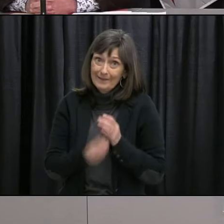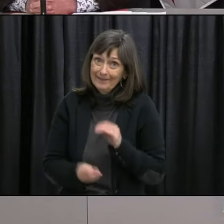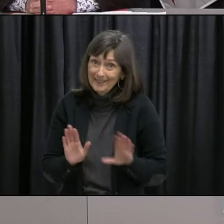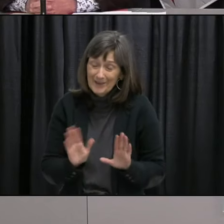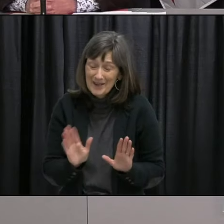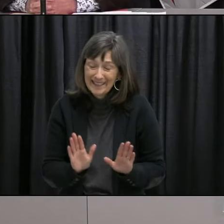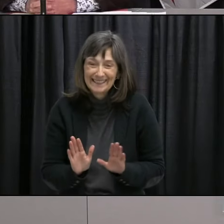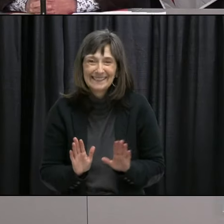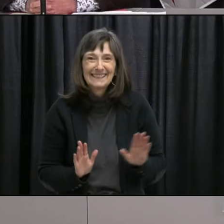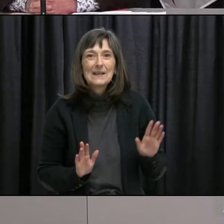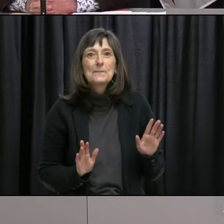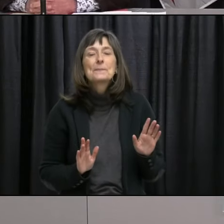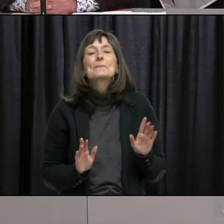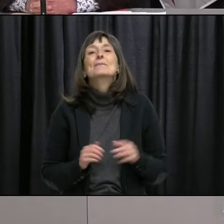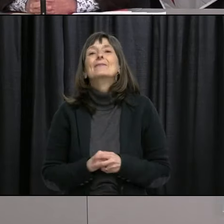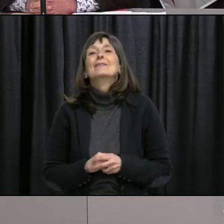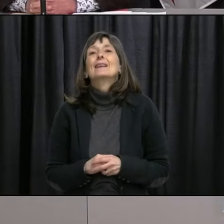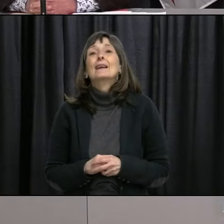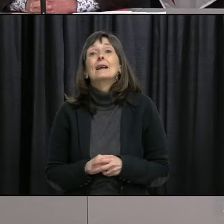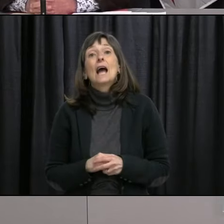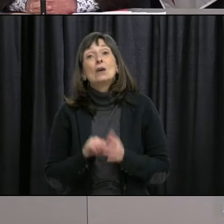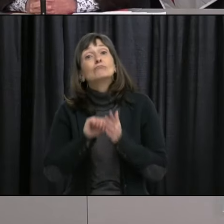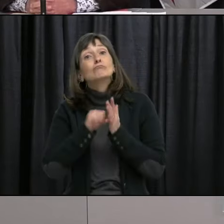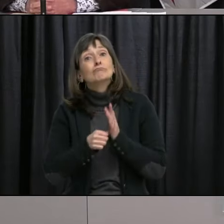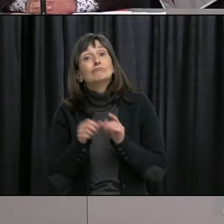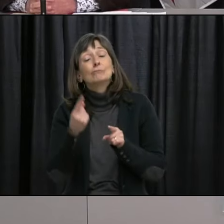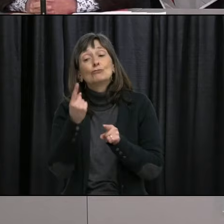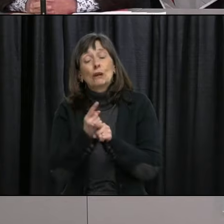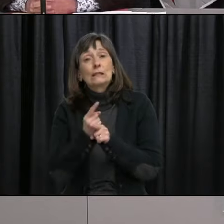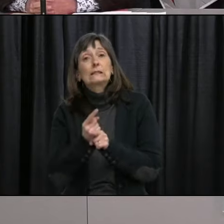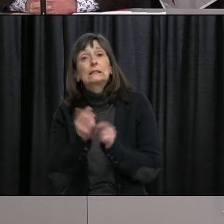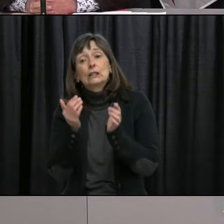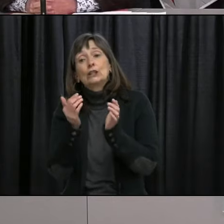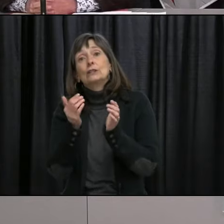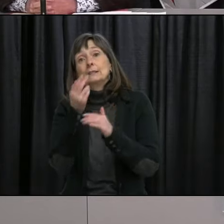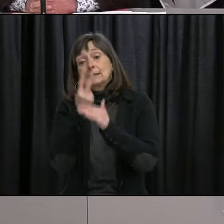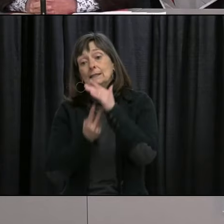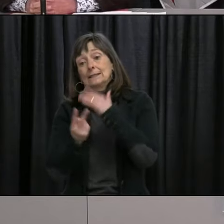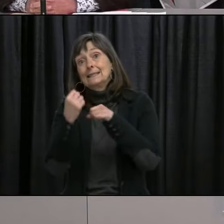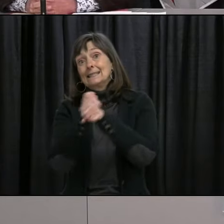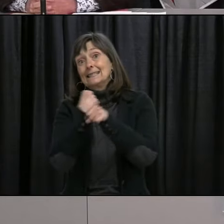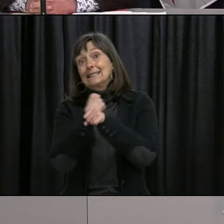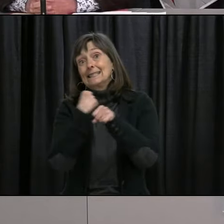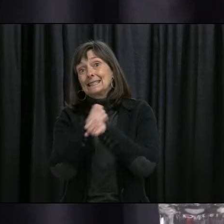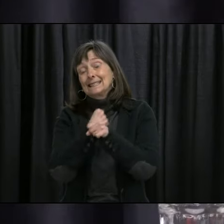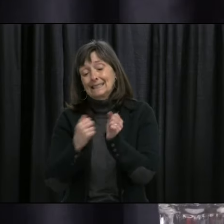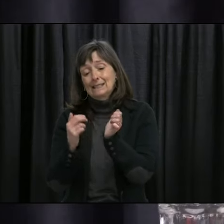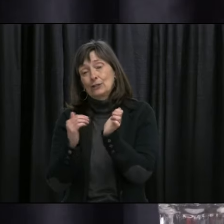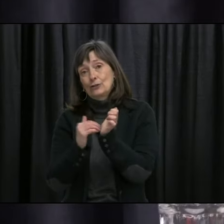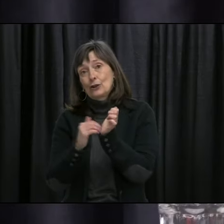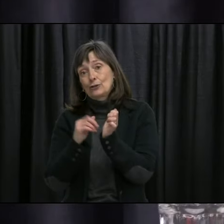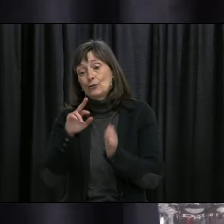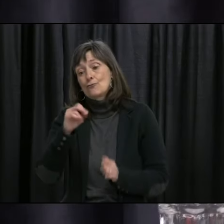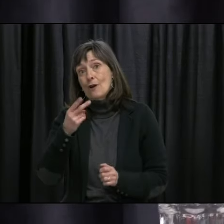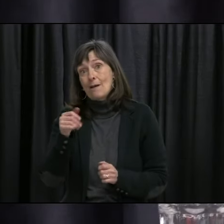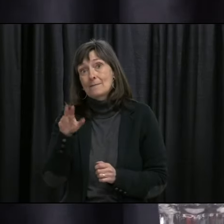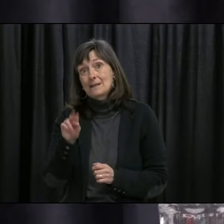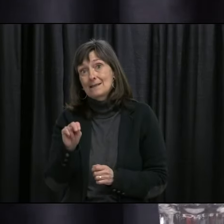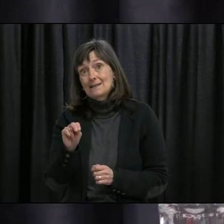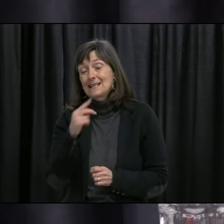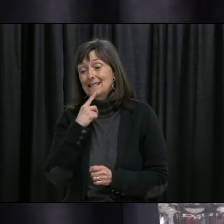and I think it would be worth repeating that point, because Dr. Rahman has made it on a couple of occasions. Our hospitalization rate is low,